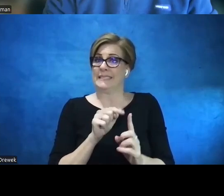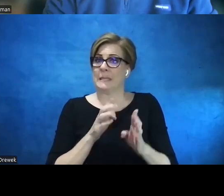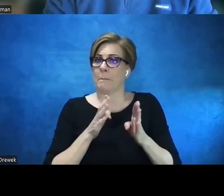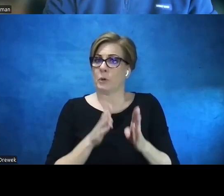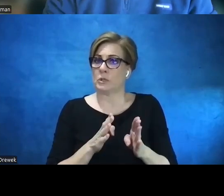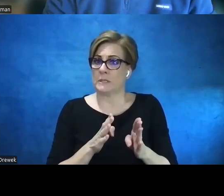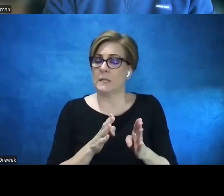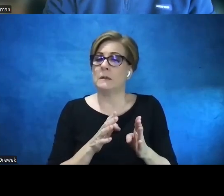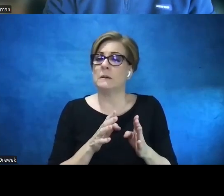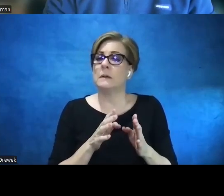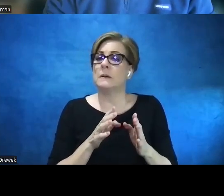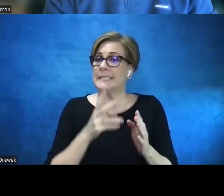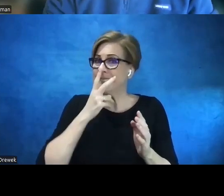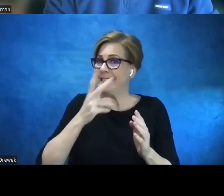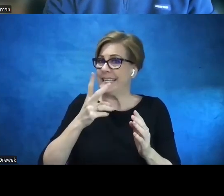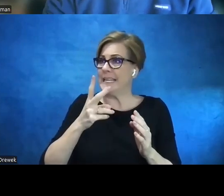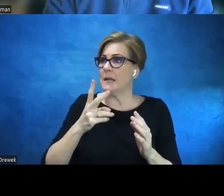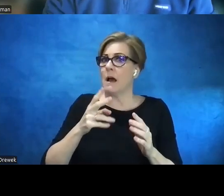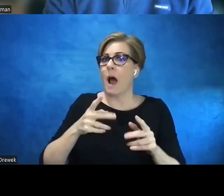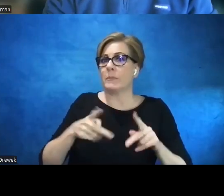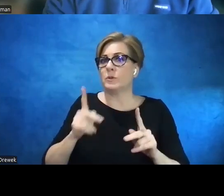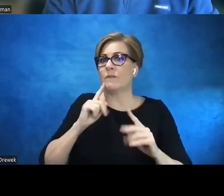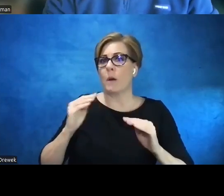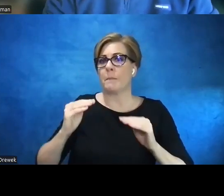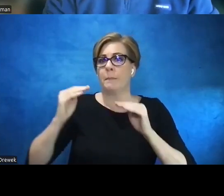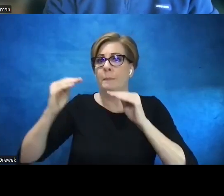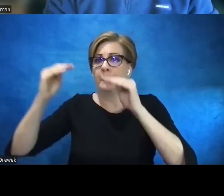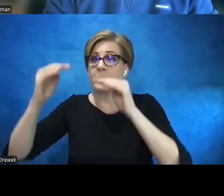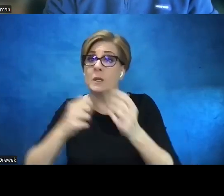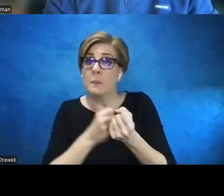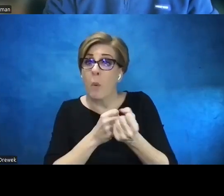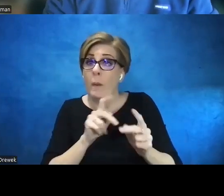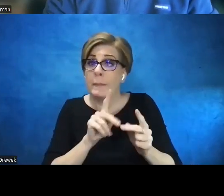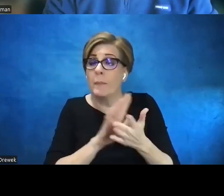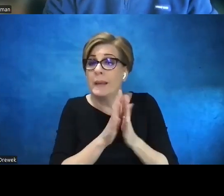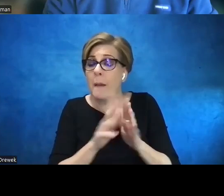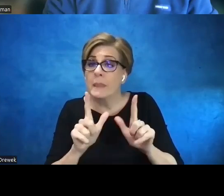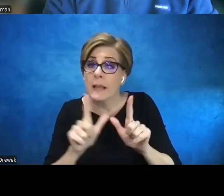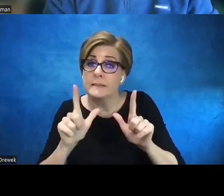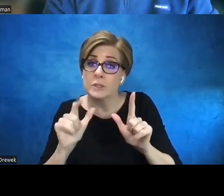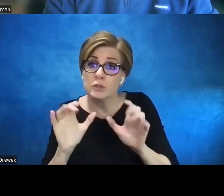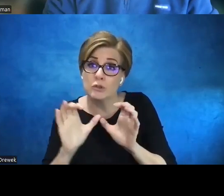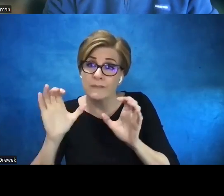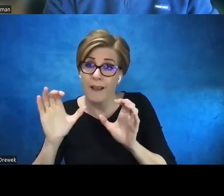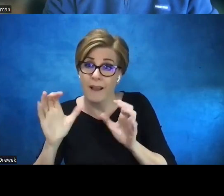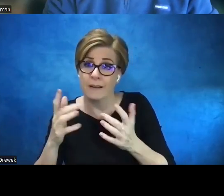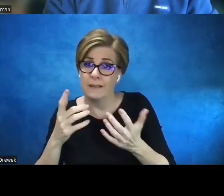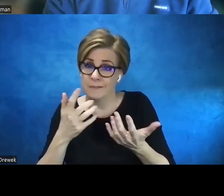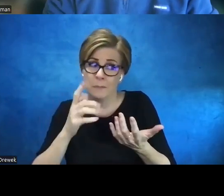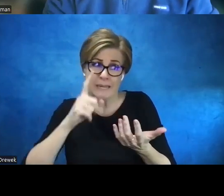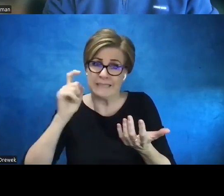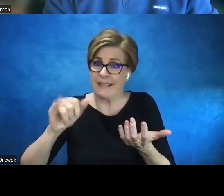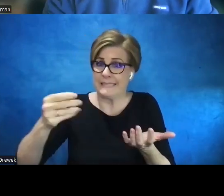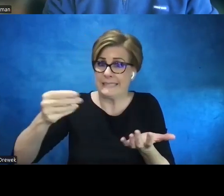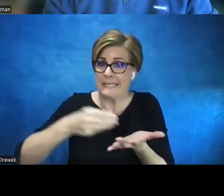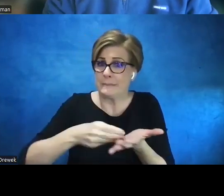job. Supporting for people getting their licensing and certification. That can cost a lot of money to become licensed or certified in some states,